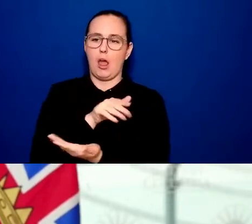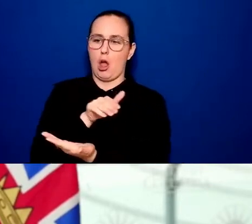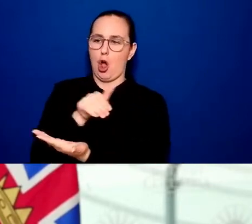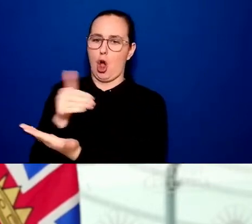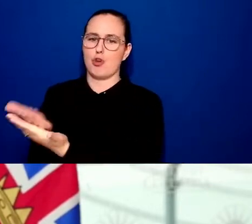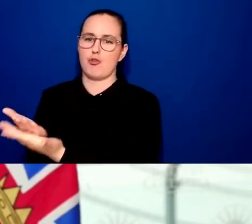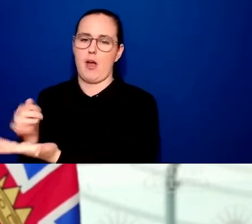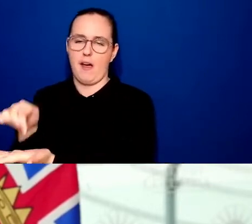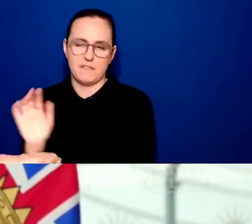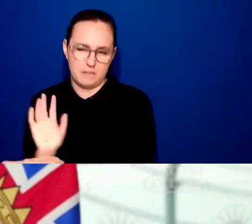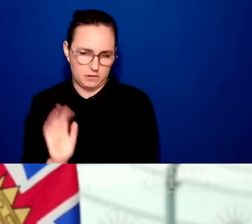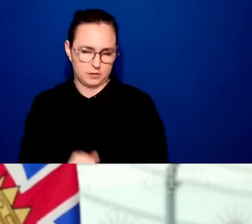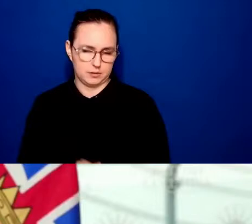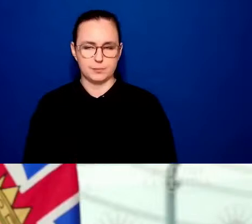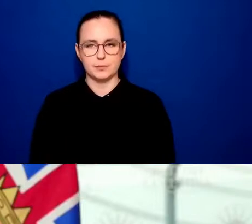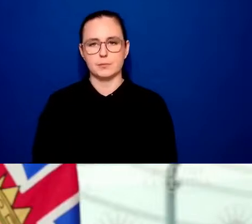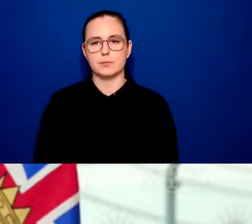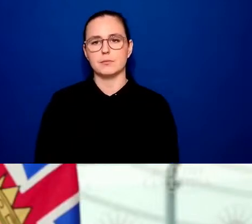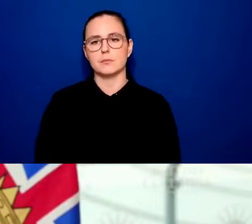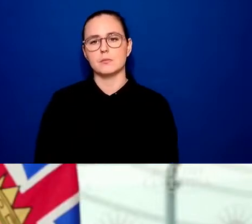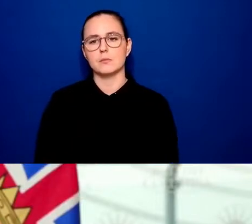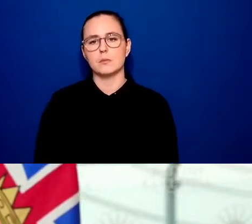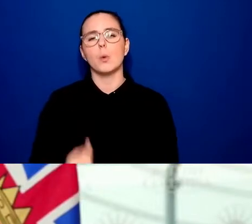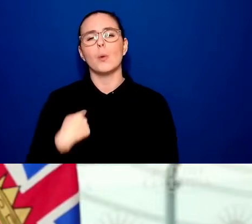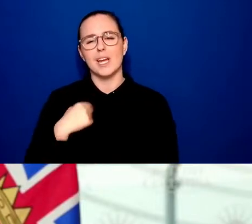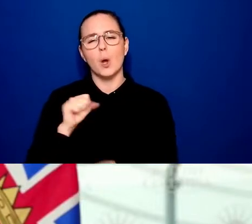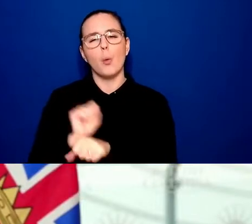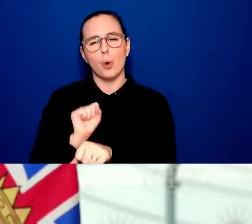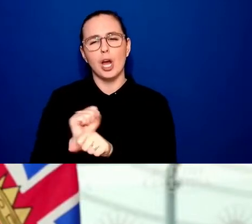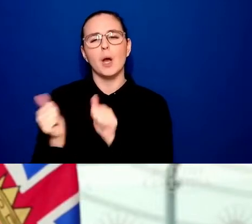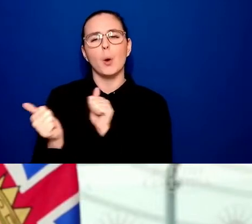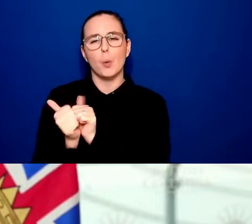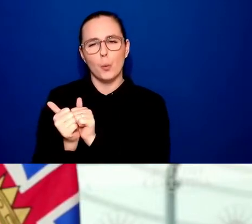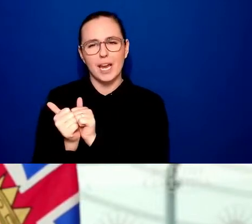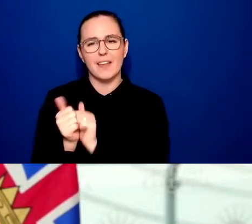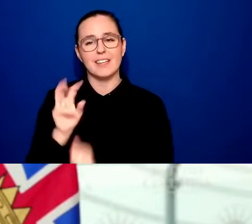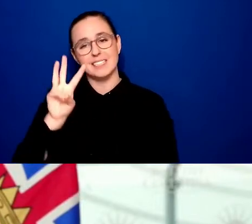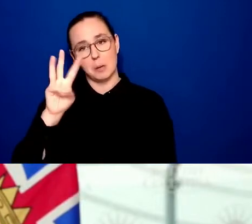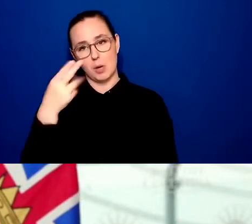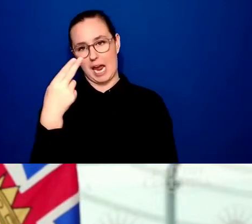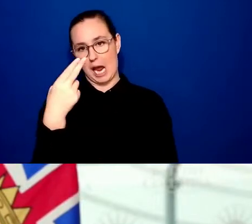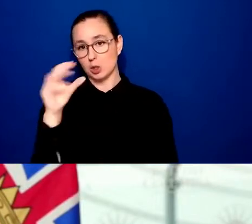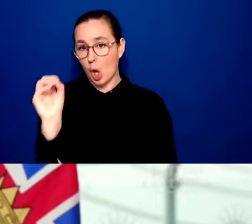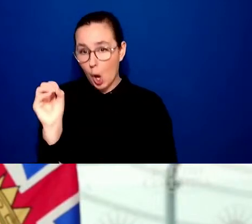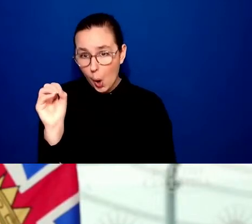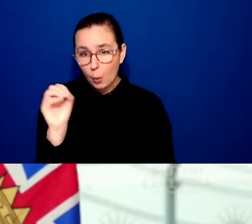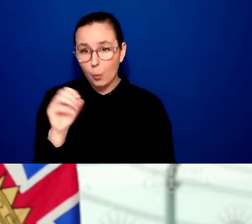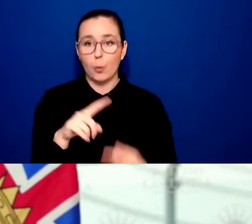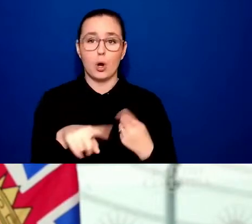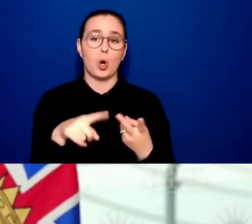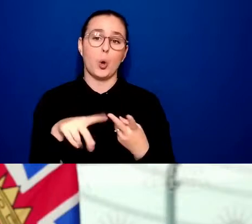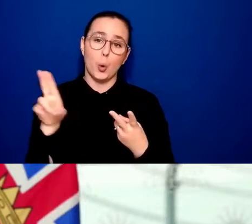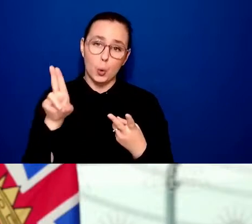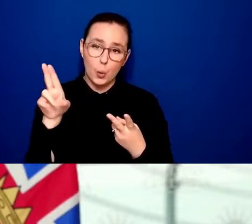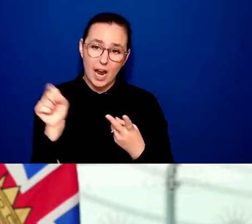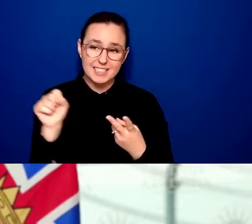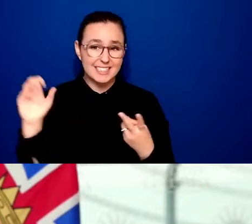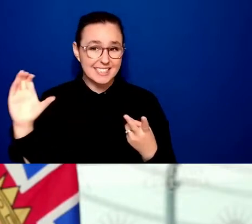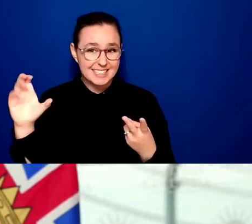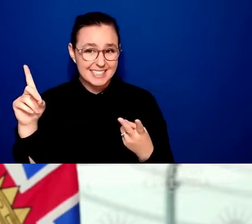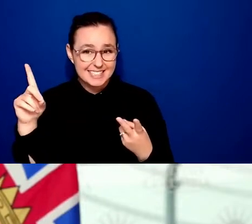working very hard across the country, but also with our counterparts at WHO, with the U.S., the CDC, to make sure